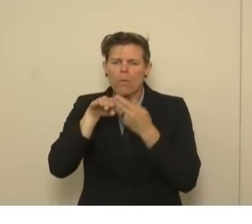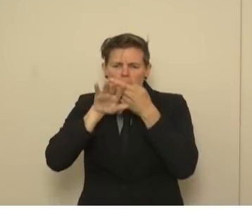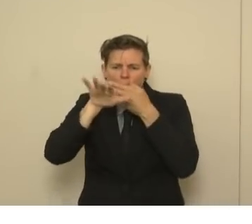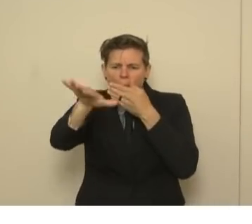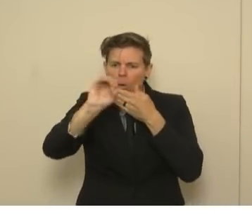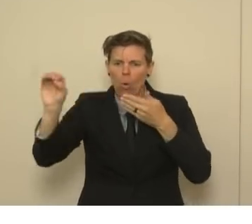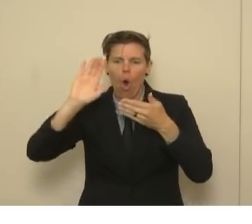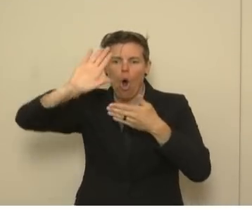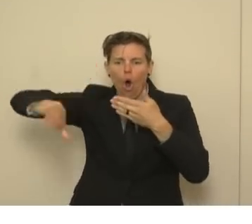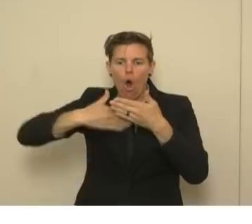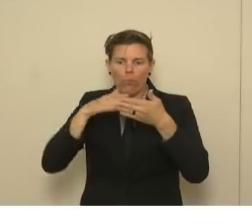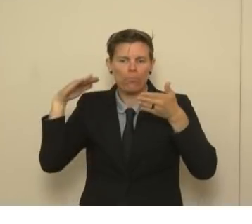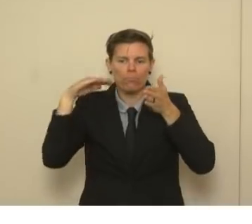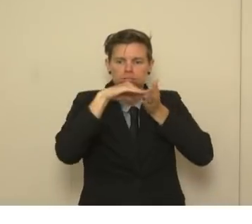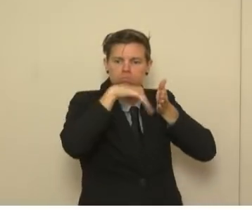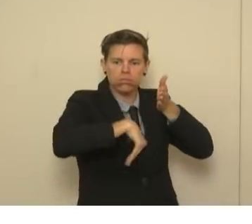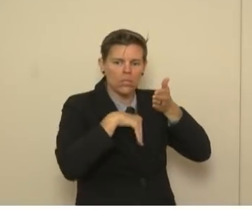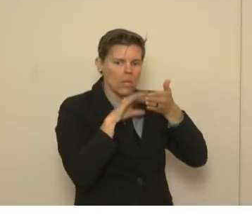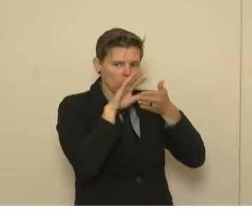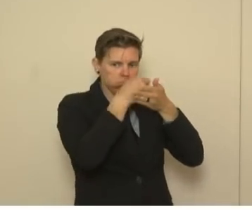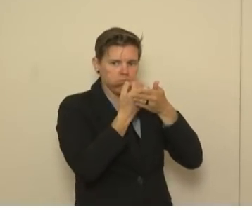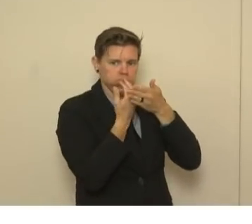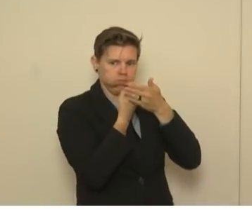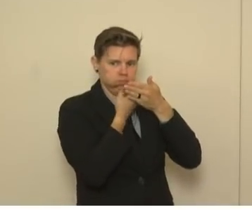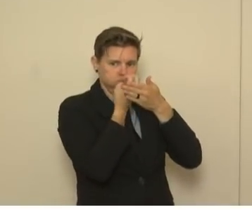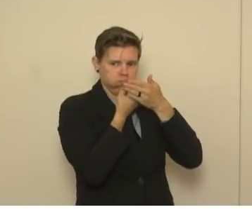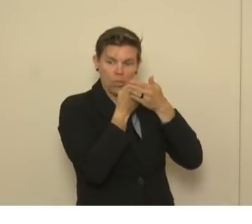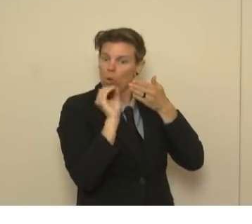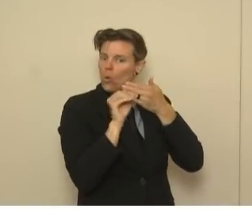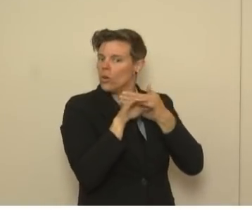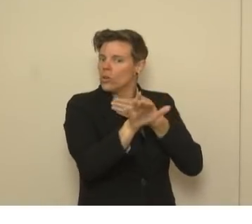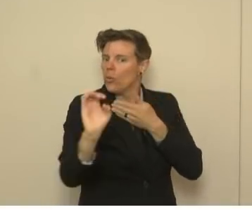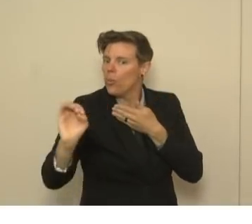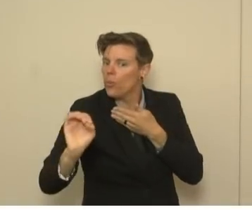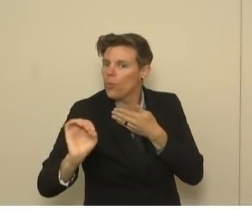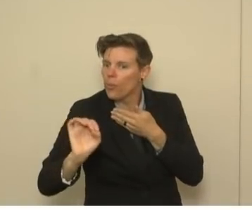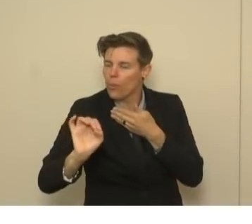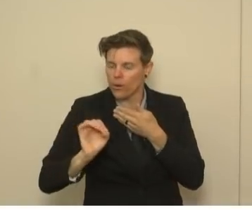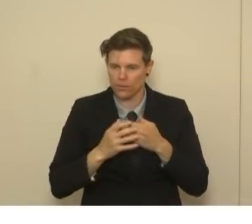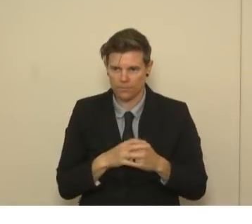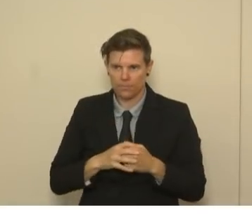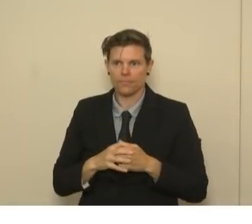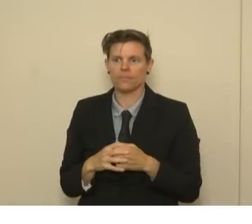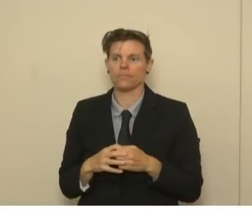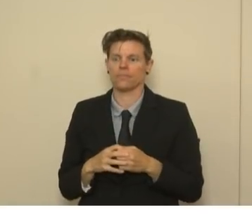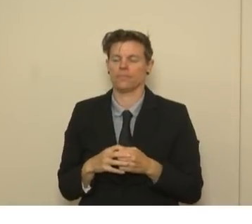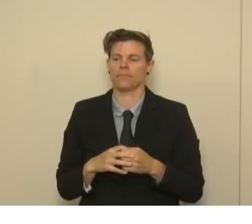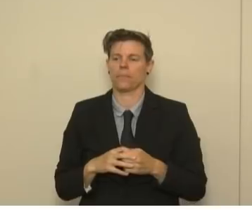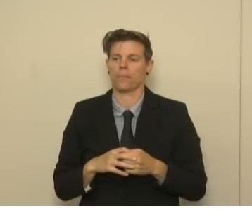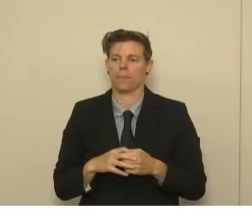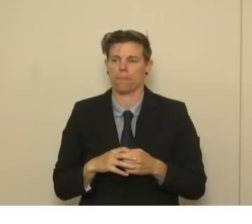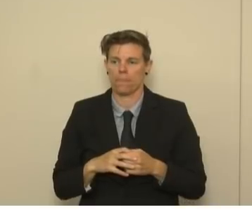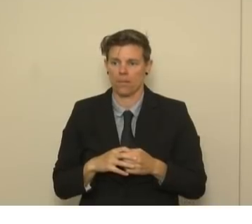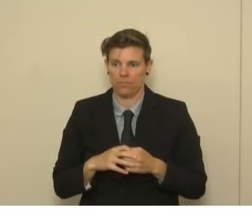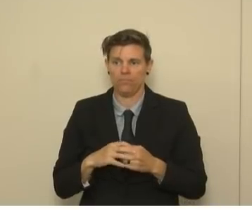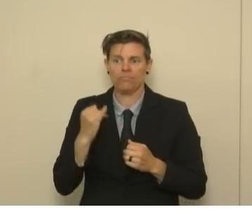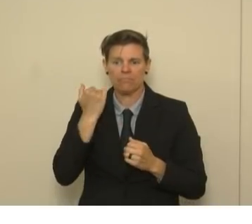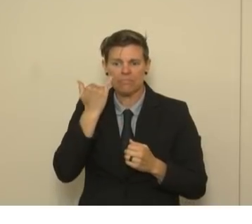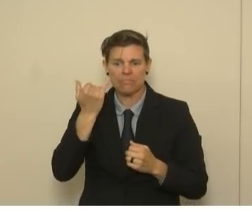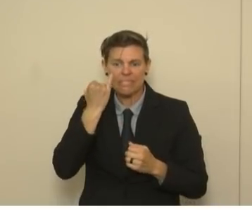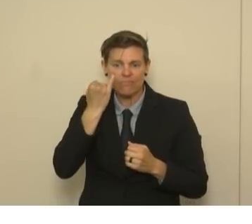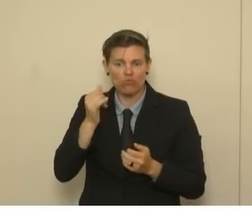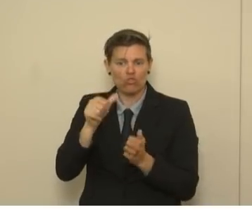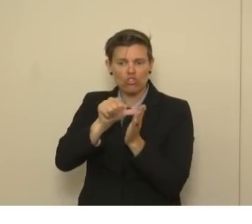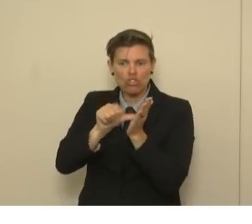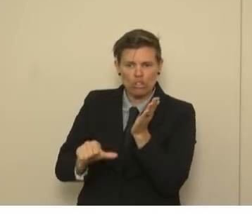there's some other really cool stuff on this slide I want to highlight. Second is that the surgical mask or procedure masks that actually are sometimes